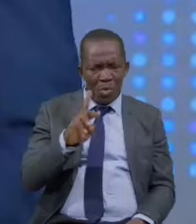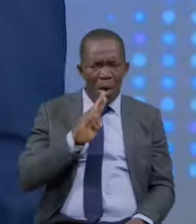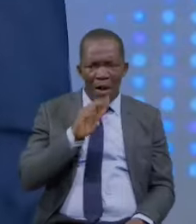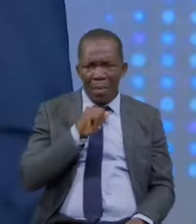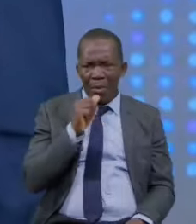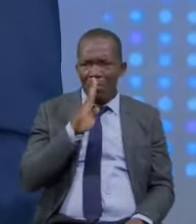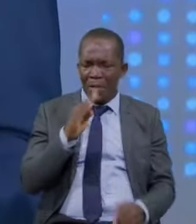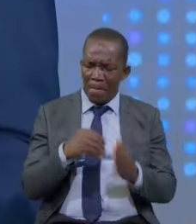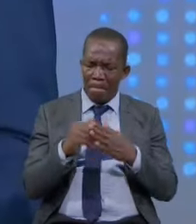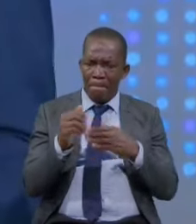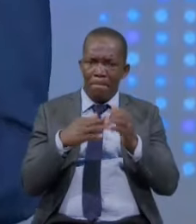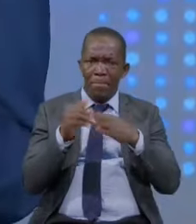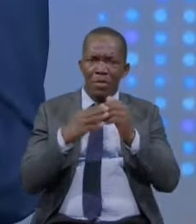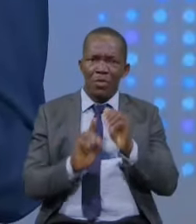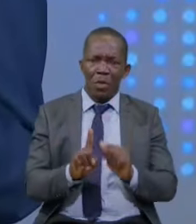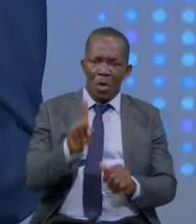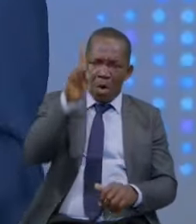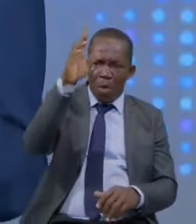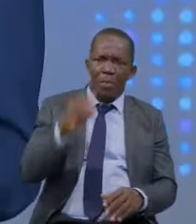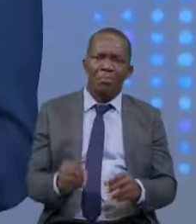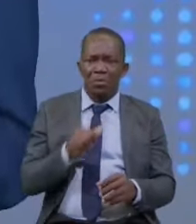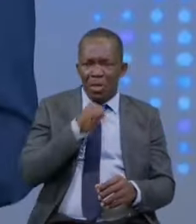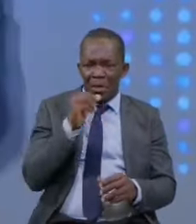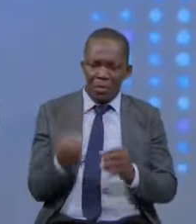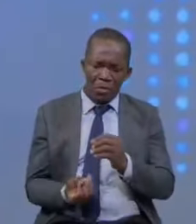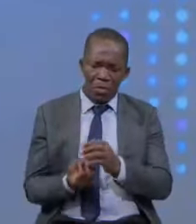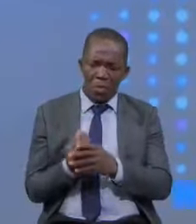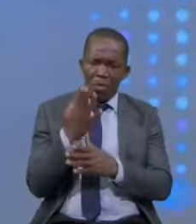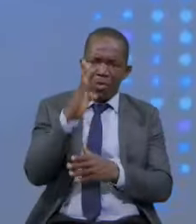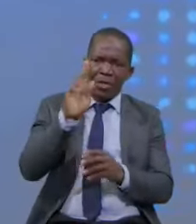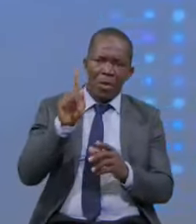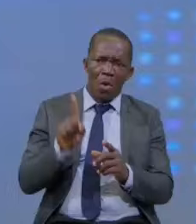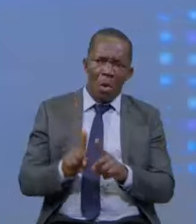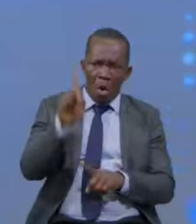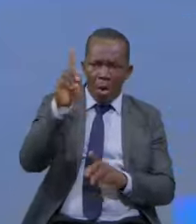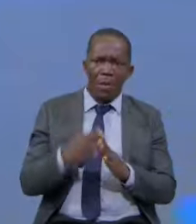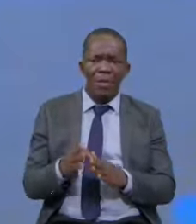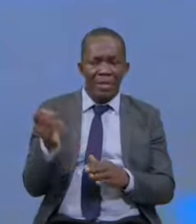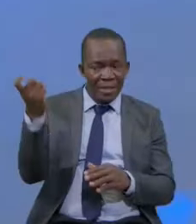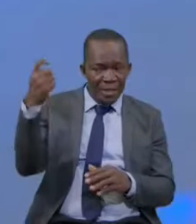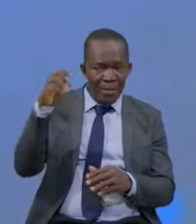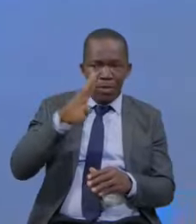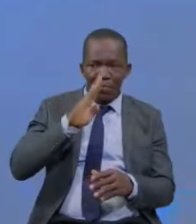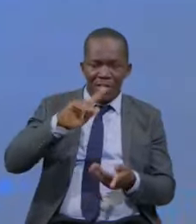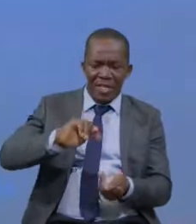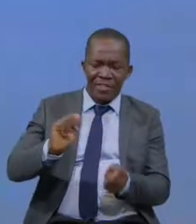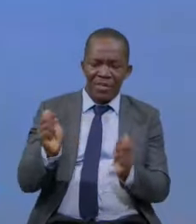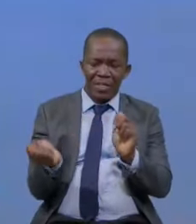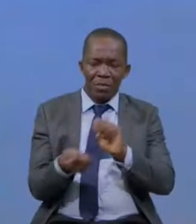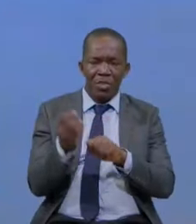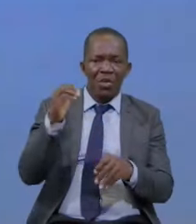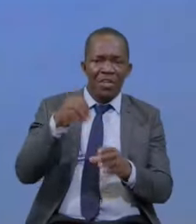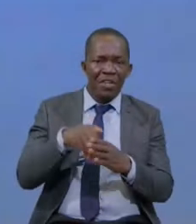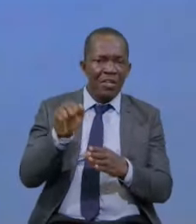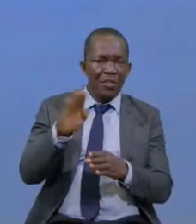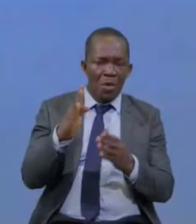a transformation in your reaction, in your response, because when the word of his grace and